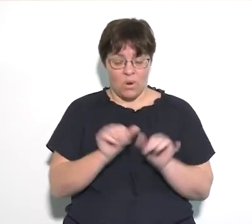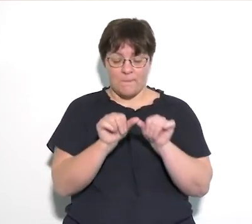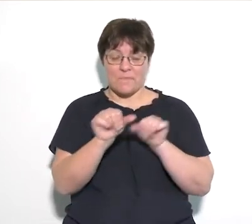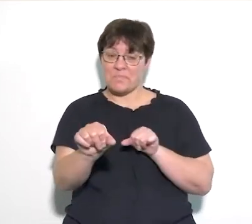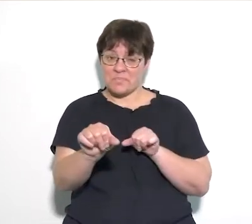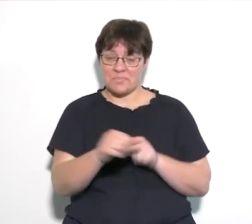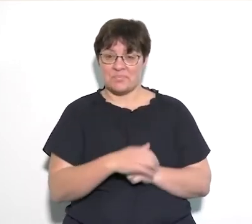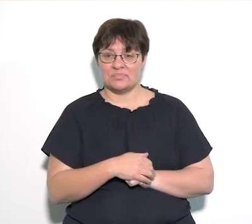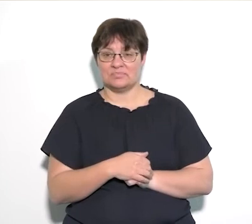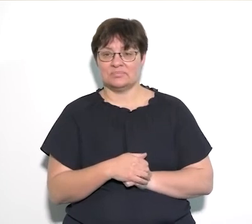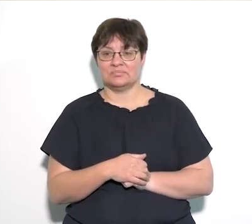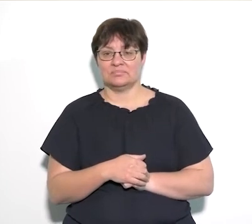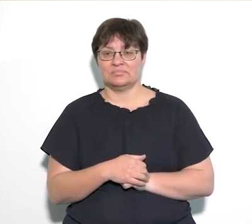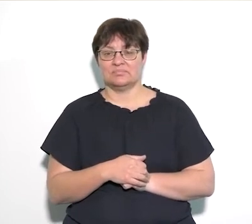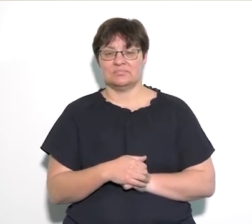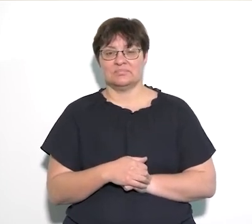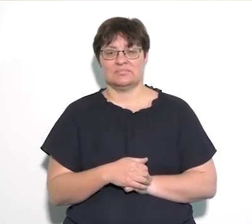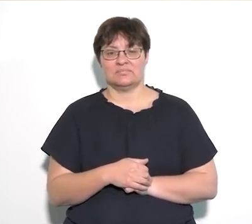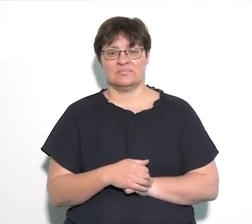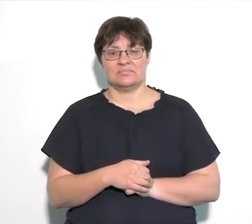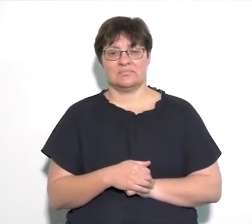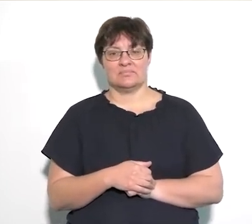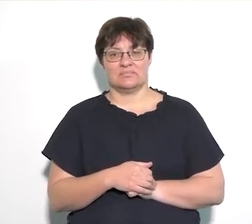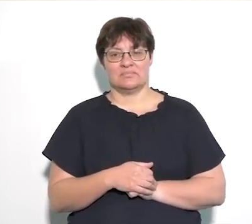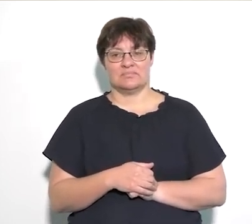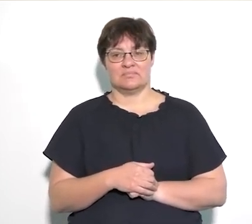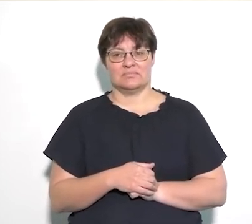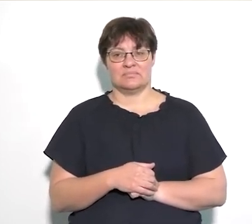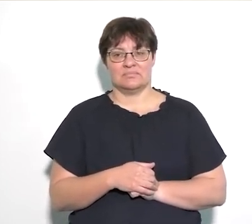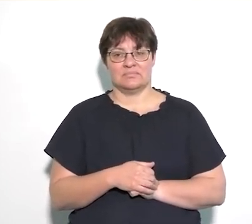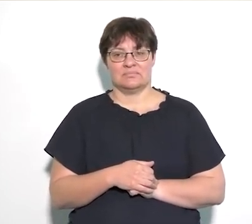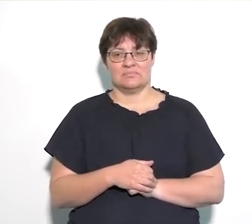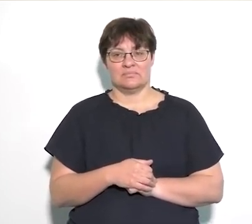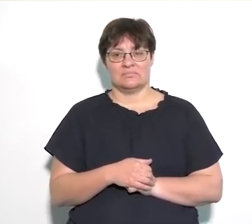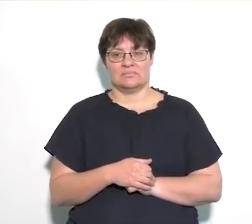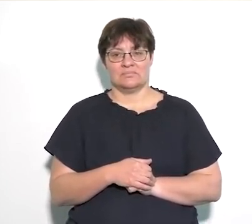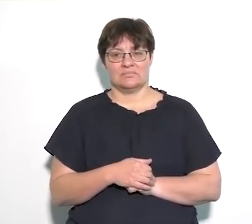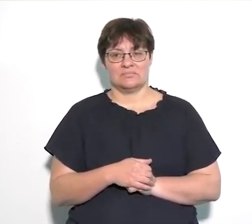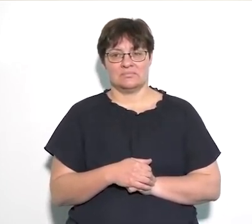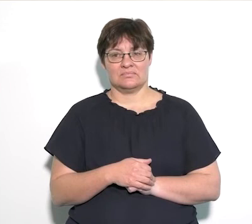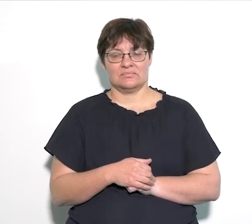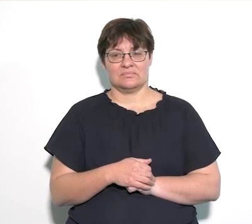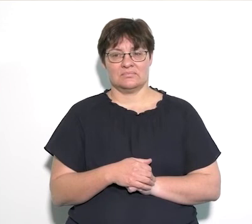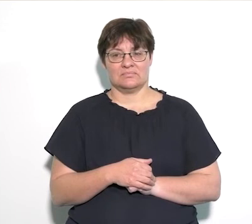Turn your paper plate around and secure your fastener.